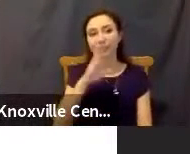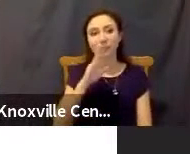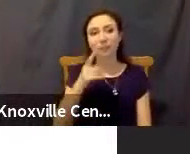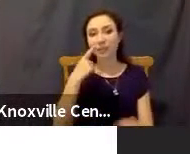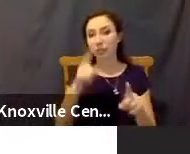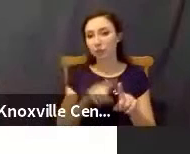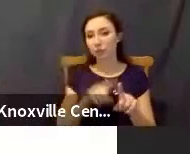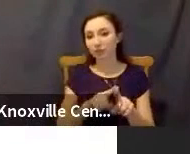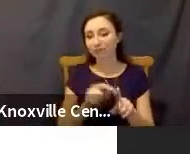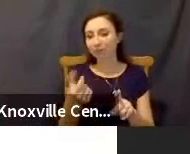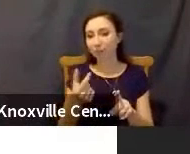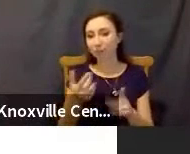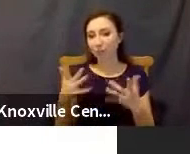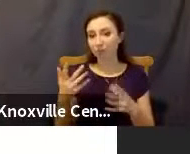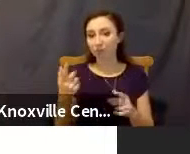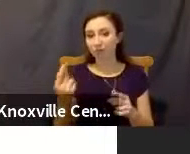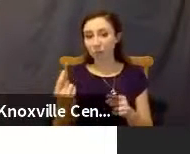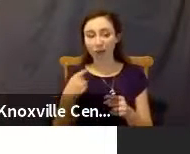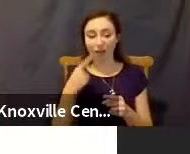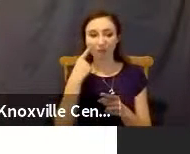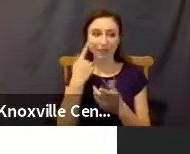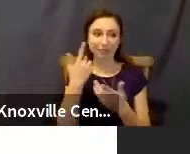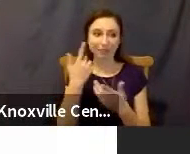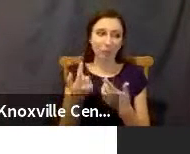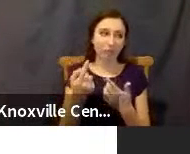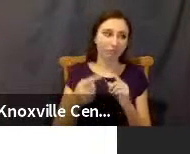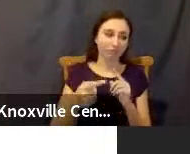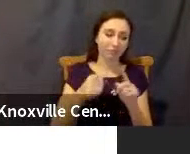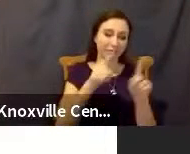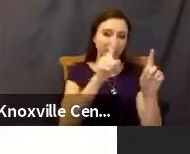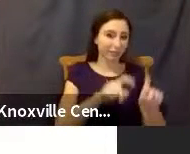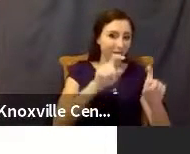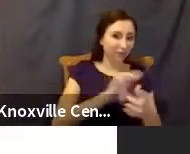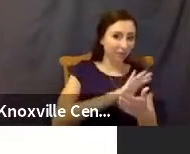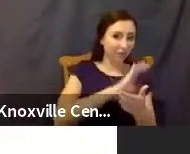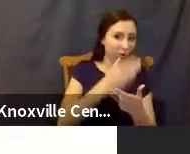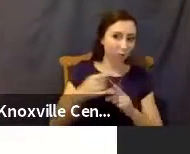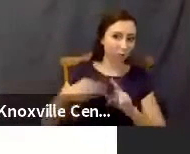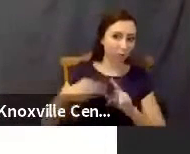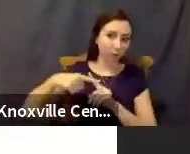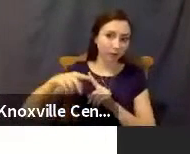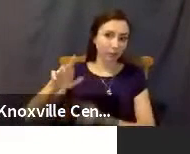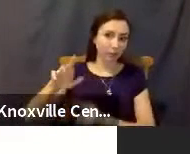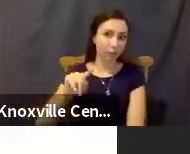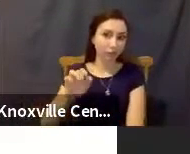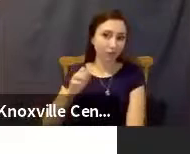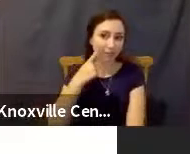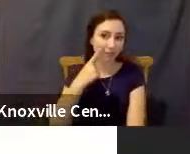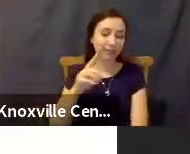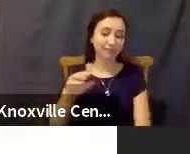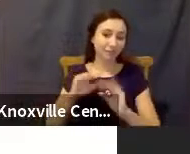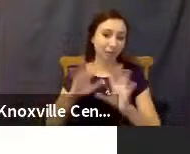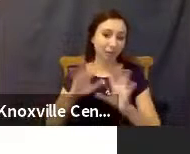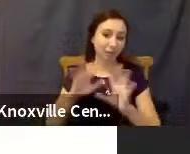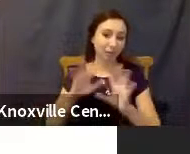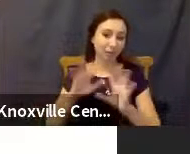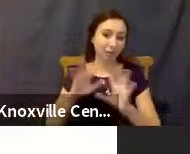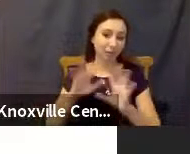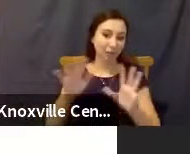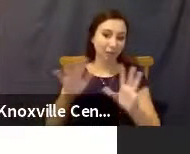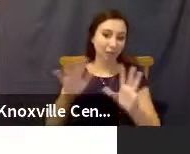little bit of redundancy between the testing volume and positivity rate. I think they obviously both have value,